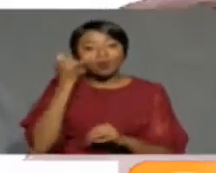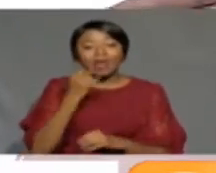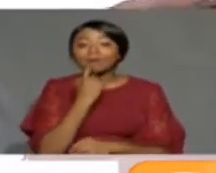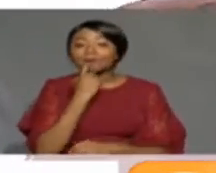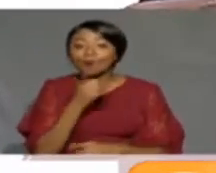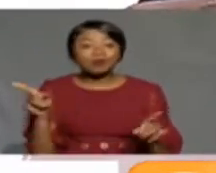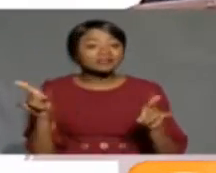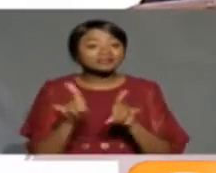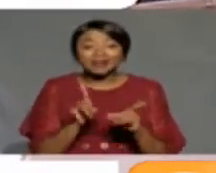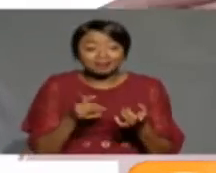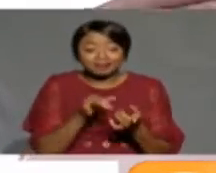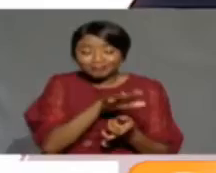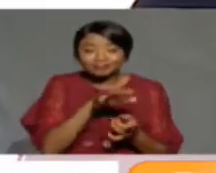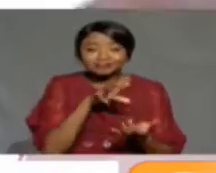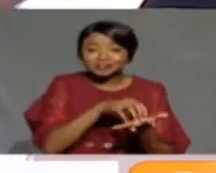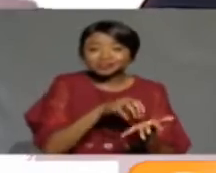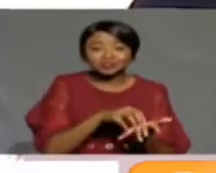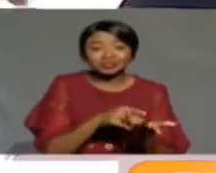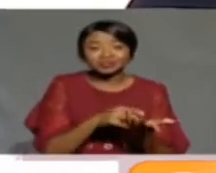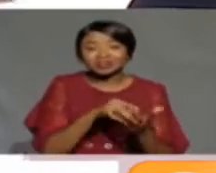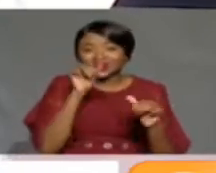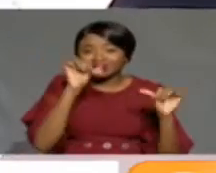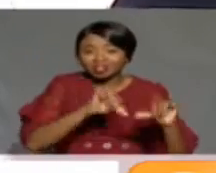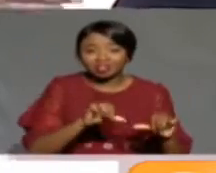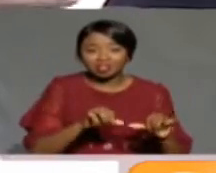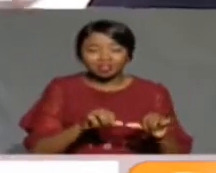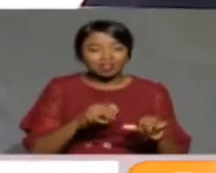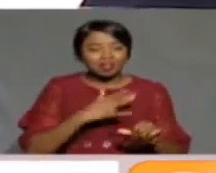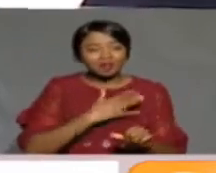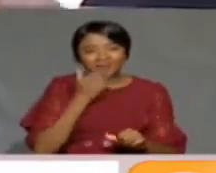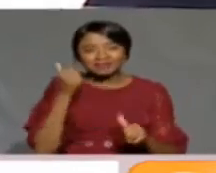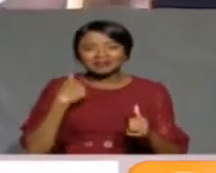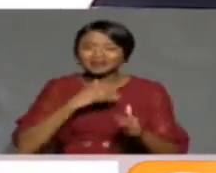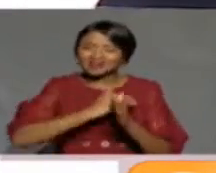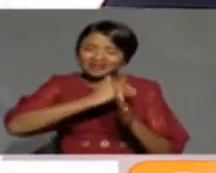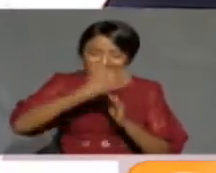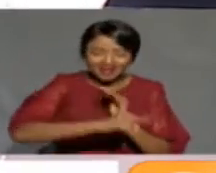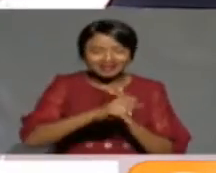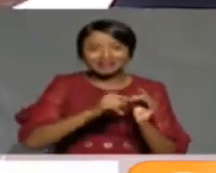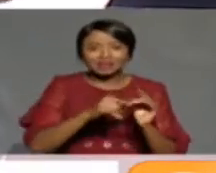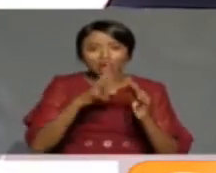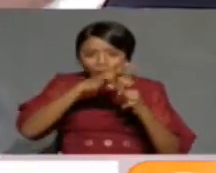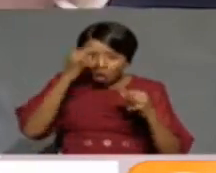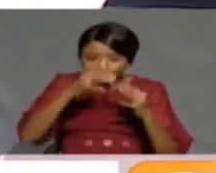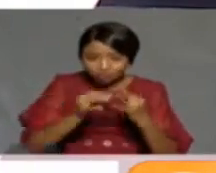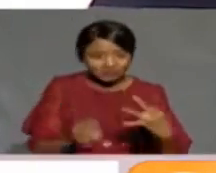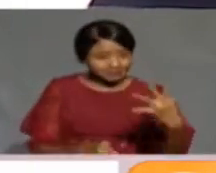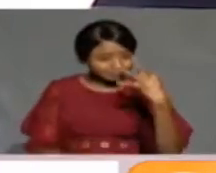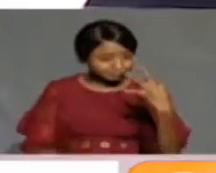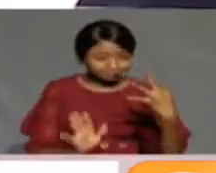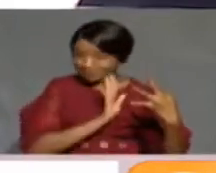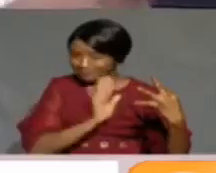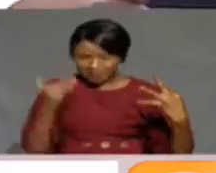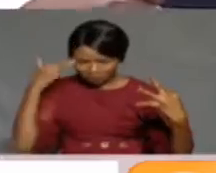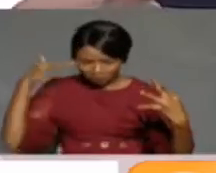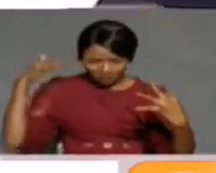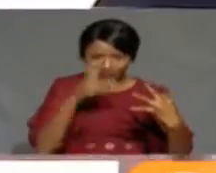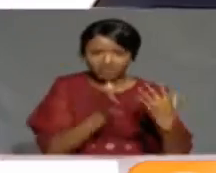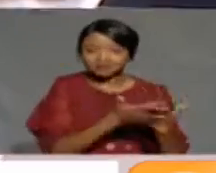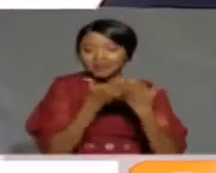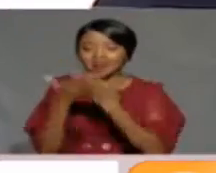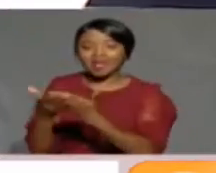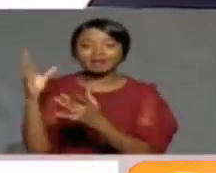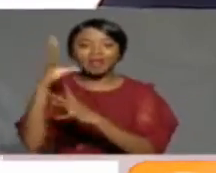that is not being abused. All this, we should just bring this to an end. The options are three. Yeah. It is for us to help the